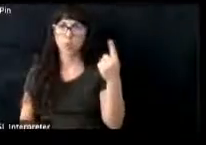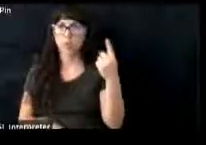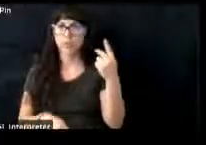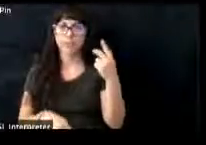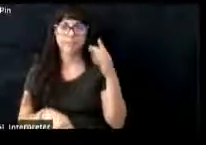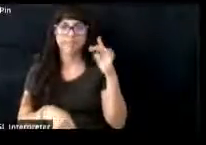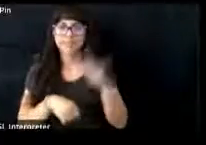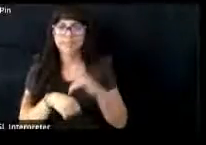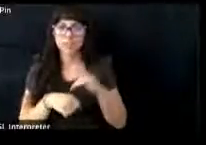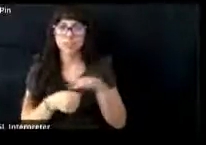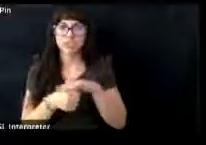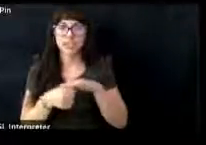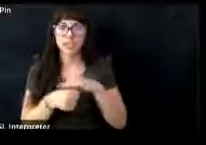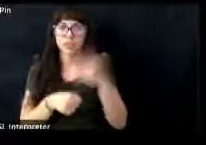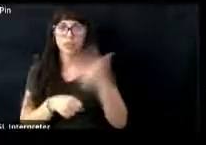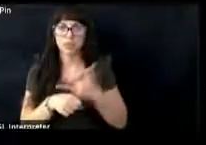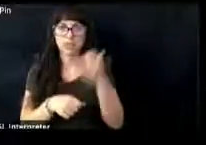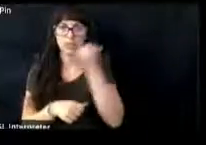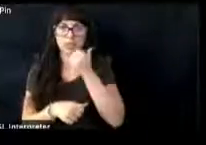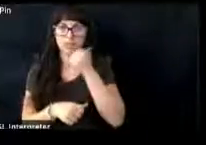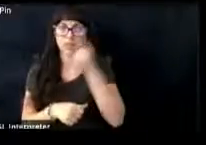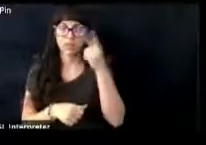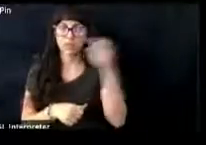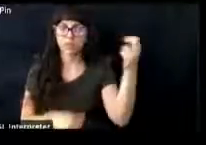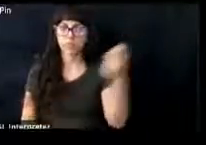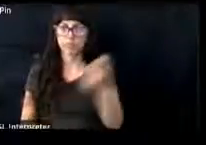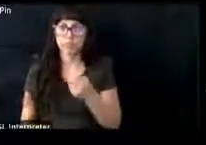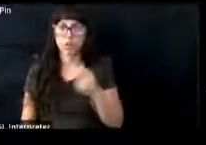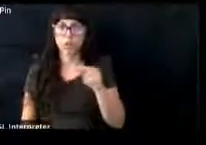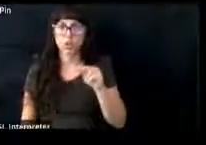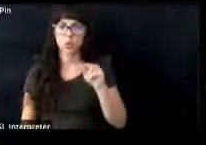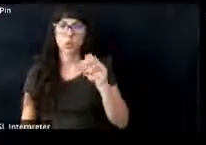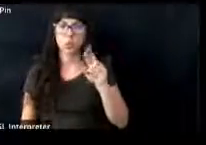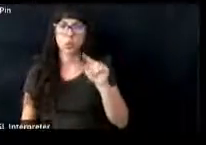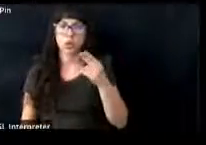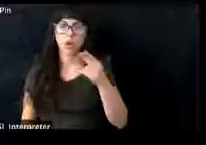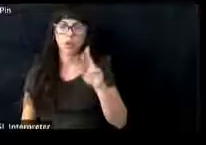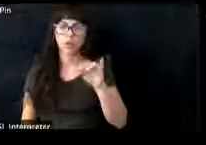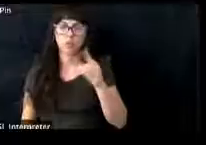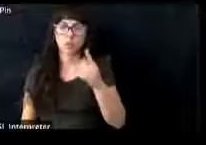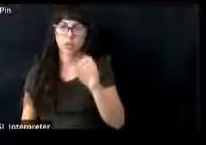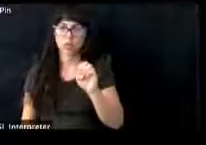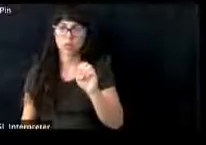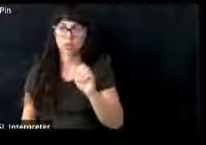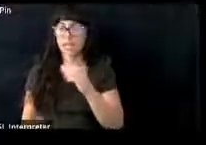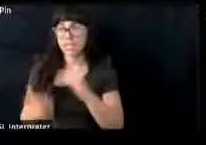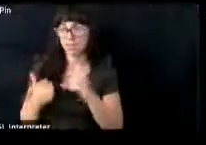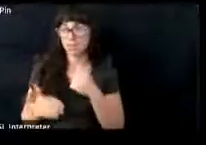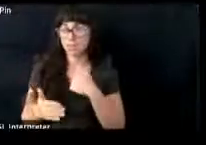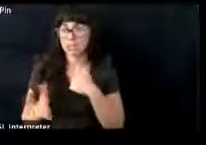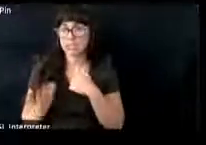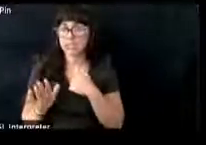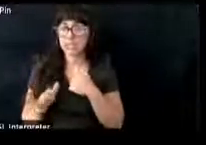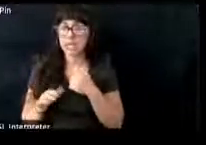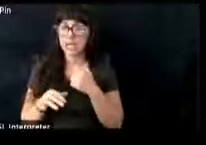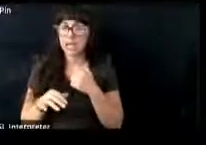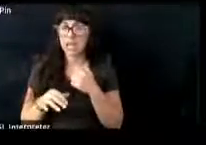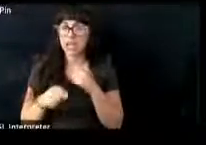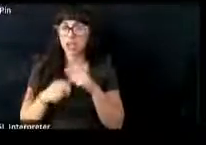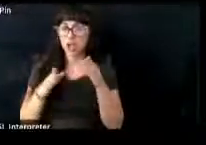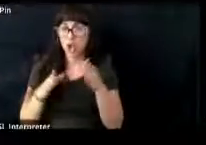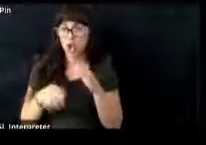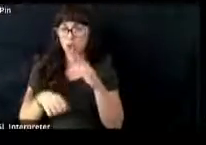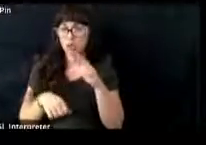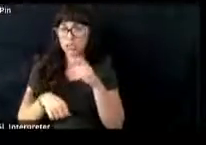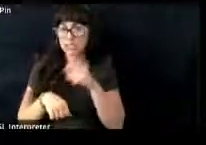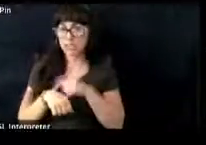be able to go to Northridge. Excuse me, please. The caller is at time, but there are some additional questions from